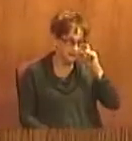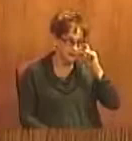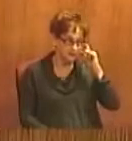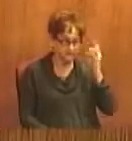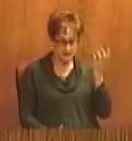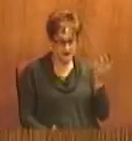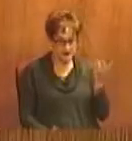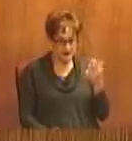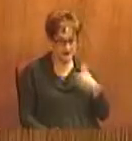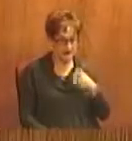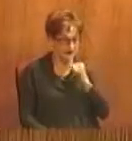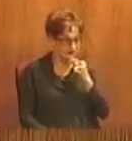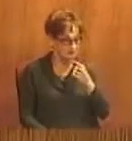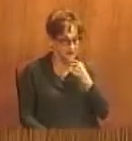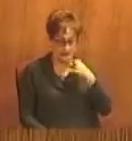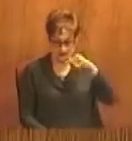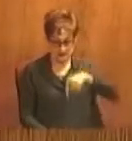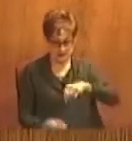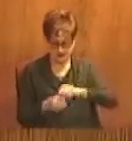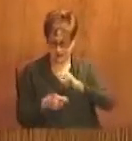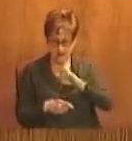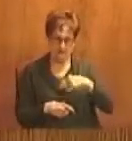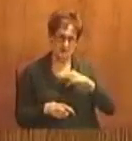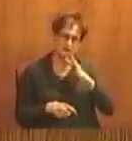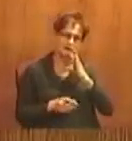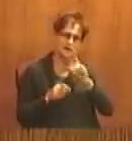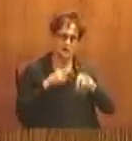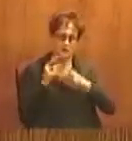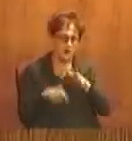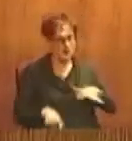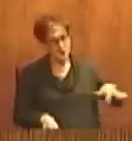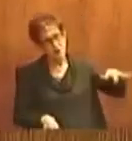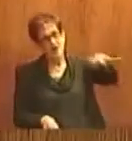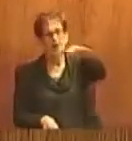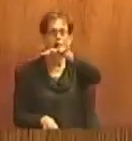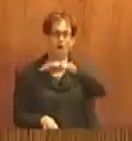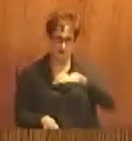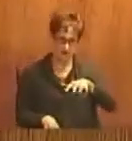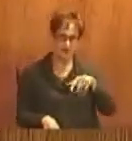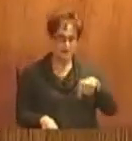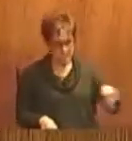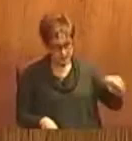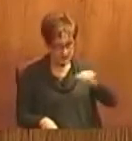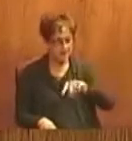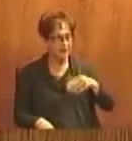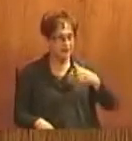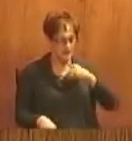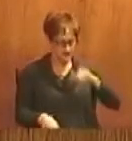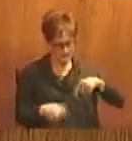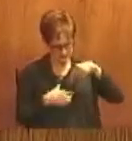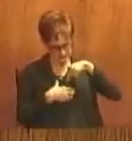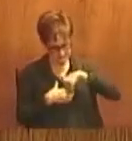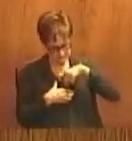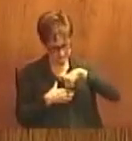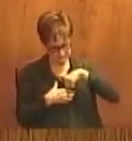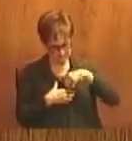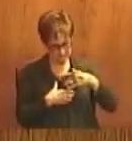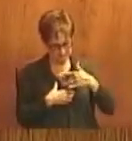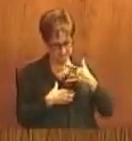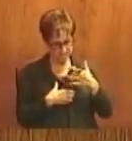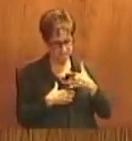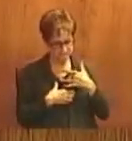and I'm not saying just here in Baton Rouge. I'm talking about across the fruited plains. They have this deep-spirited